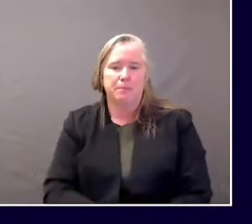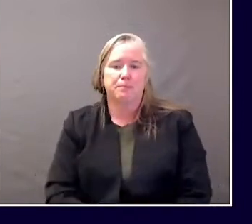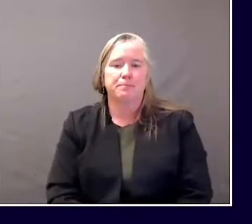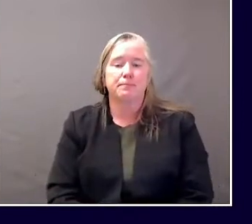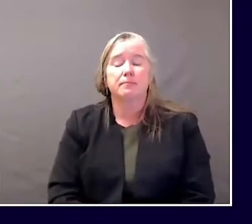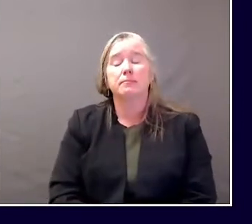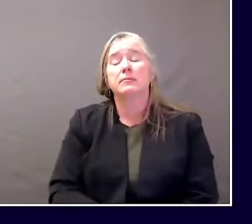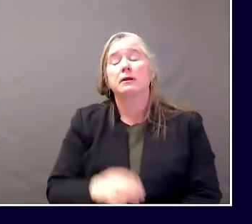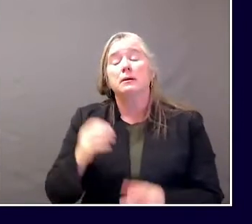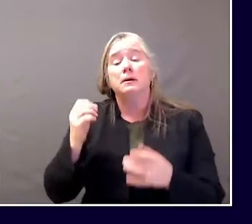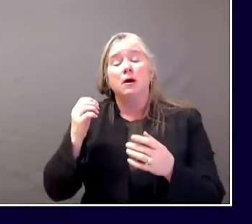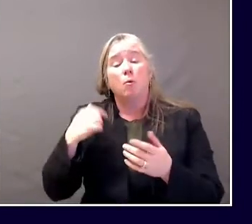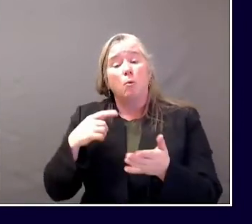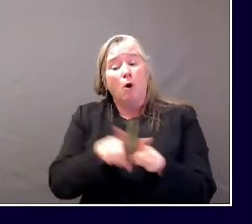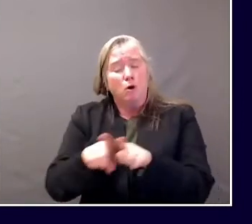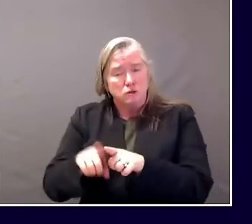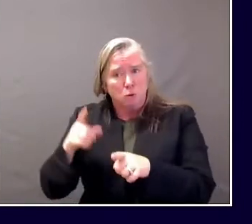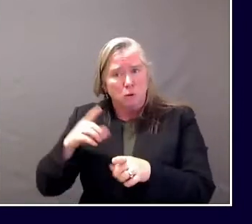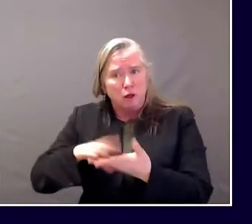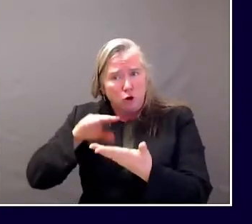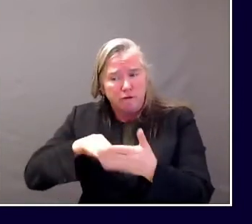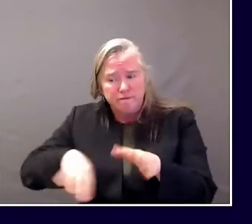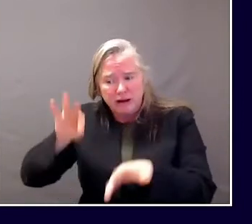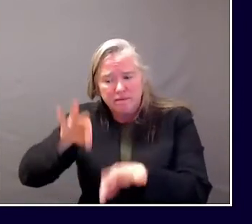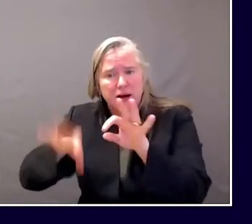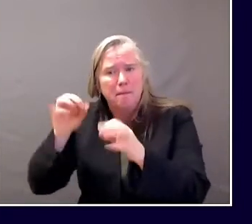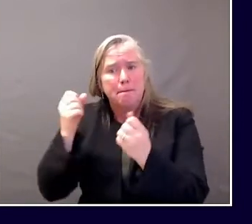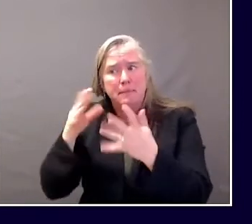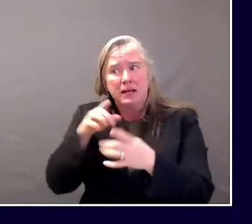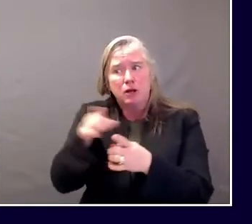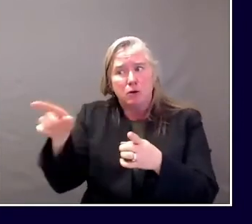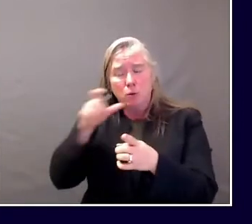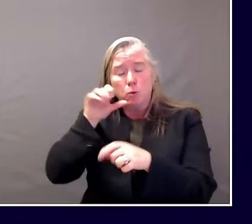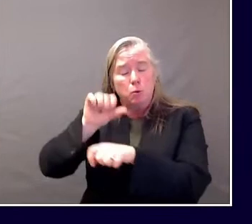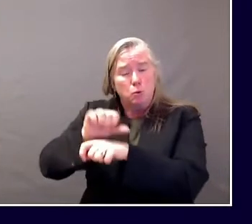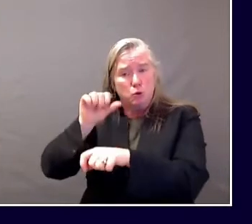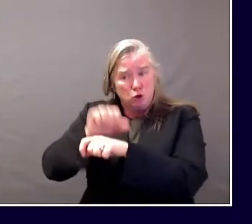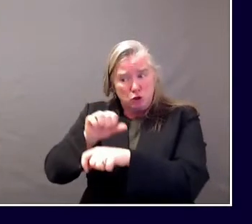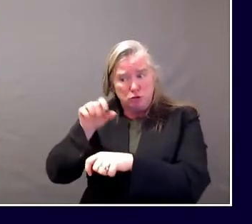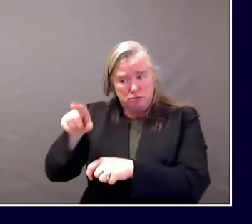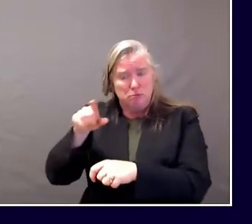uninsured. Going back to the earlier question, if people need help finding